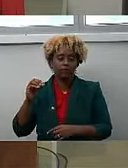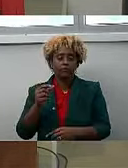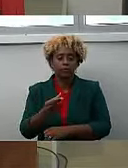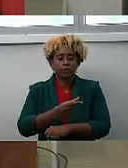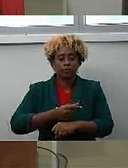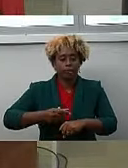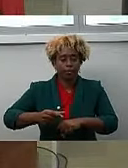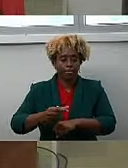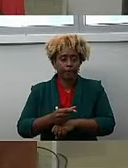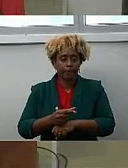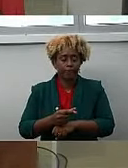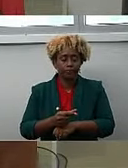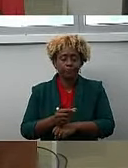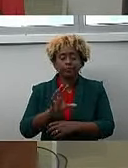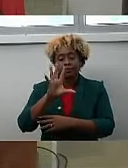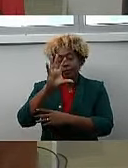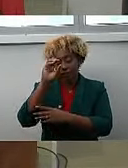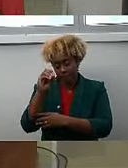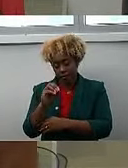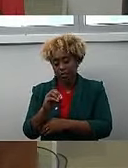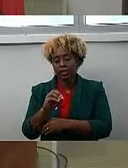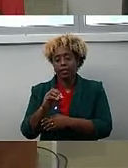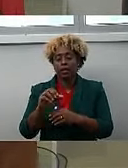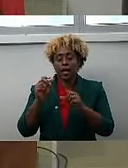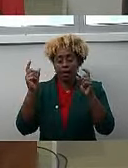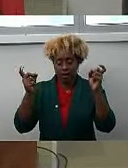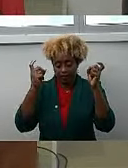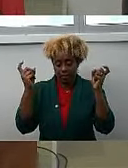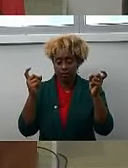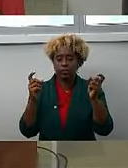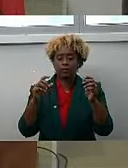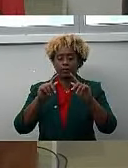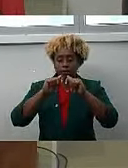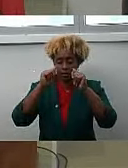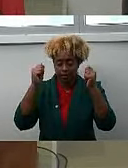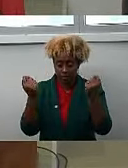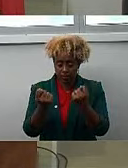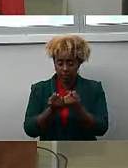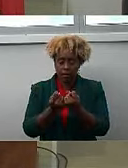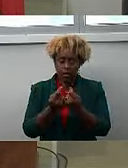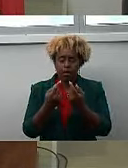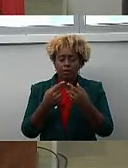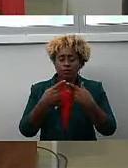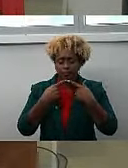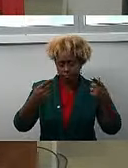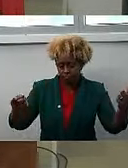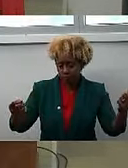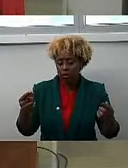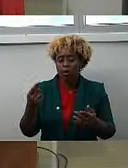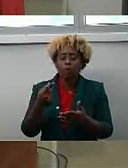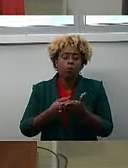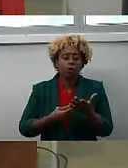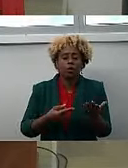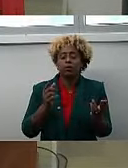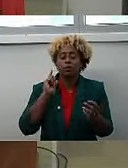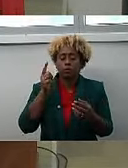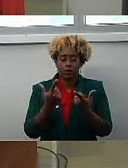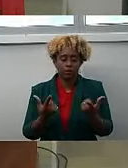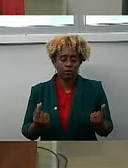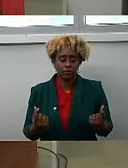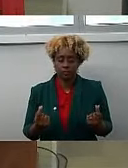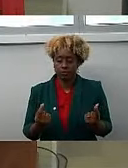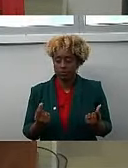The 50th Anniversary Committee has already announced some of these initiatives, including the issuance of